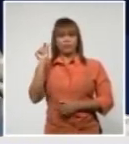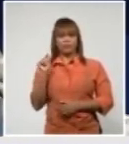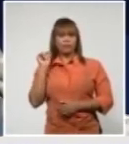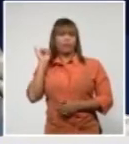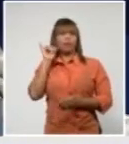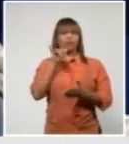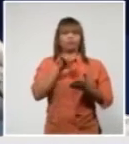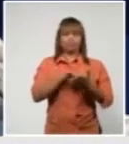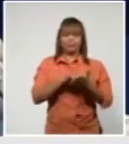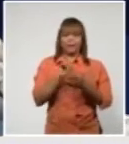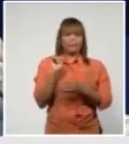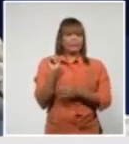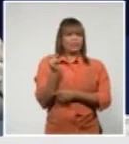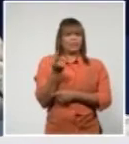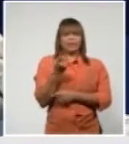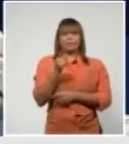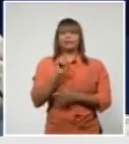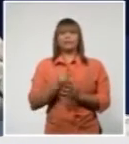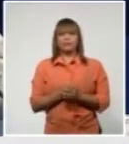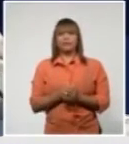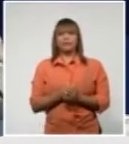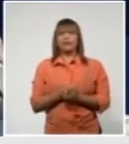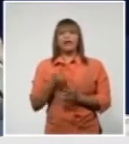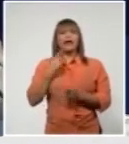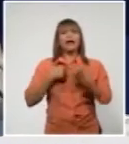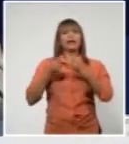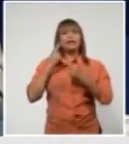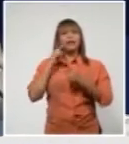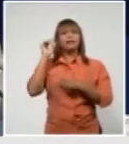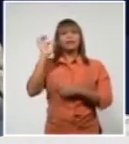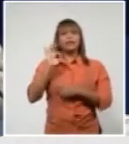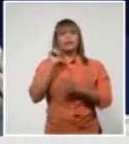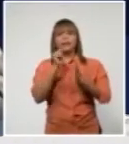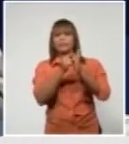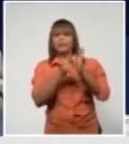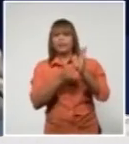with the number of confirmed cases diagnosed yesterday.